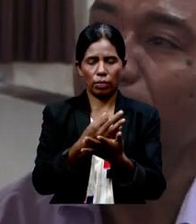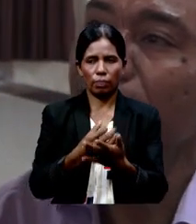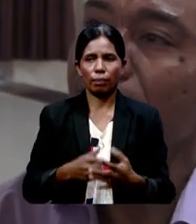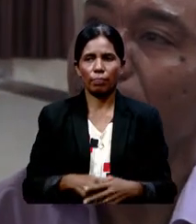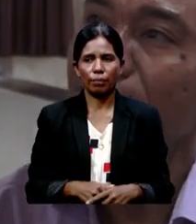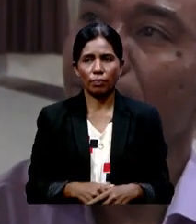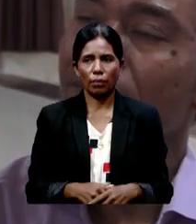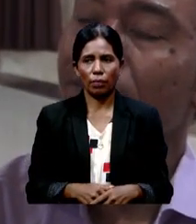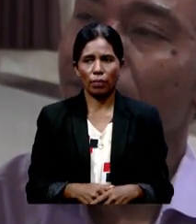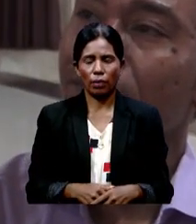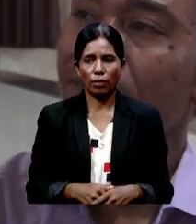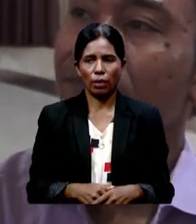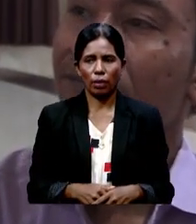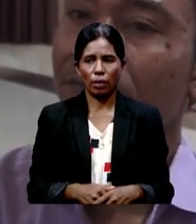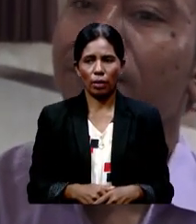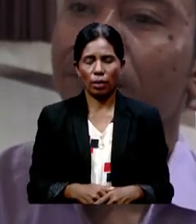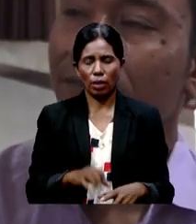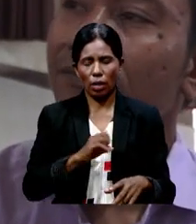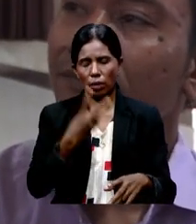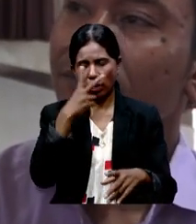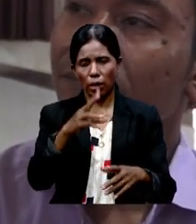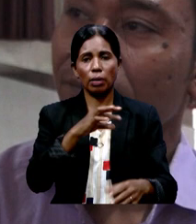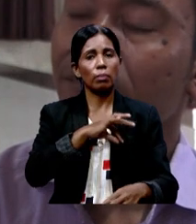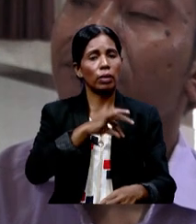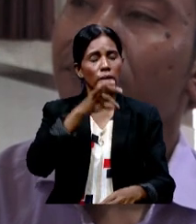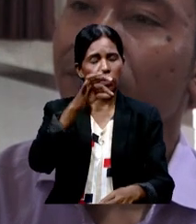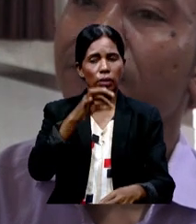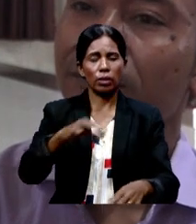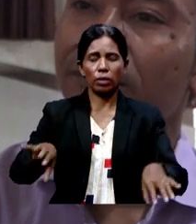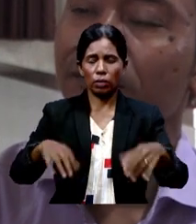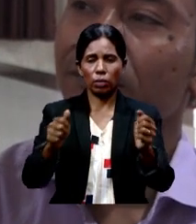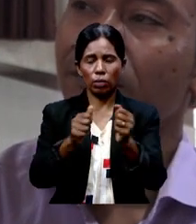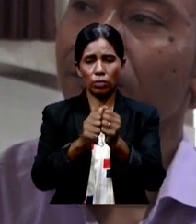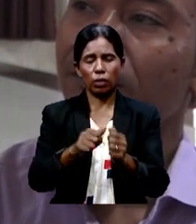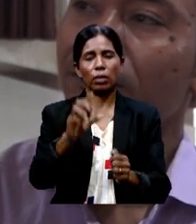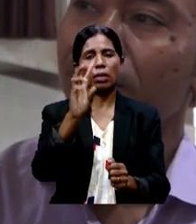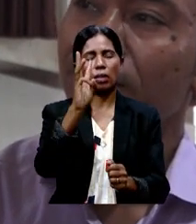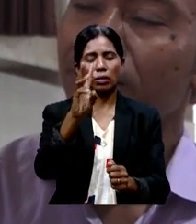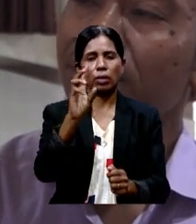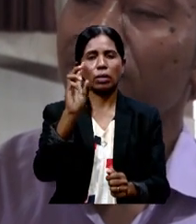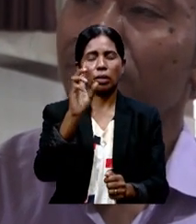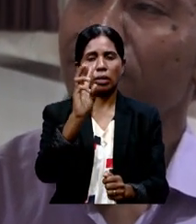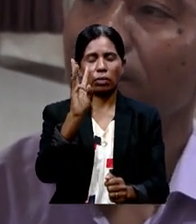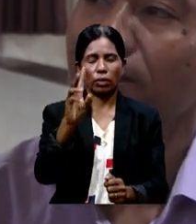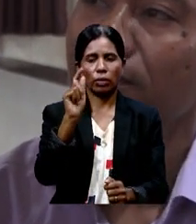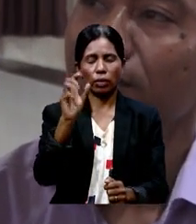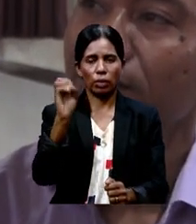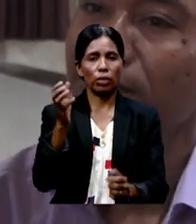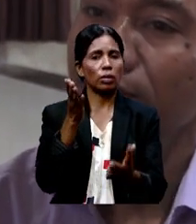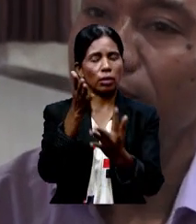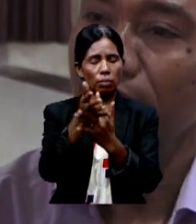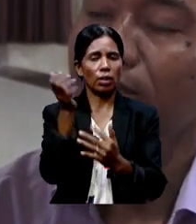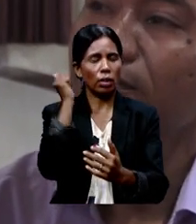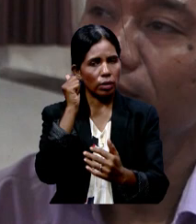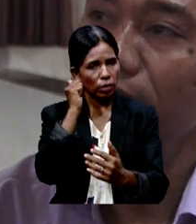I think that the immediate benefit of joining WTO and joining ASEAN will be